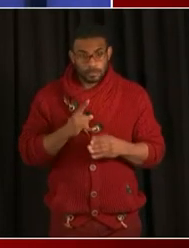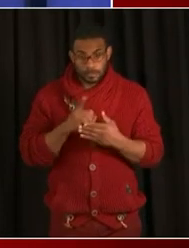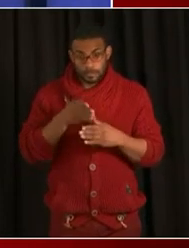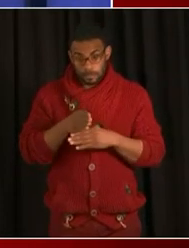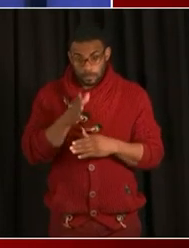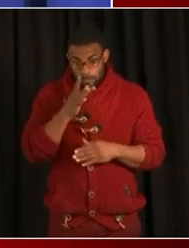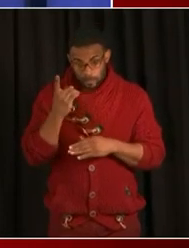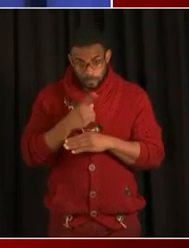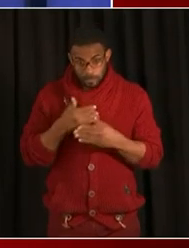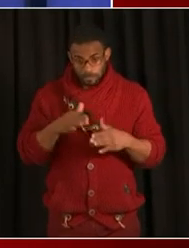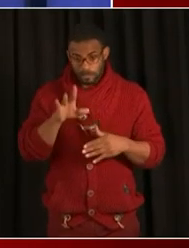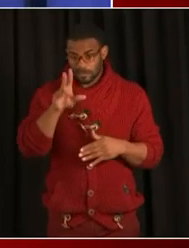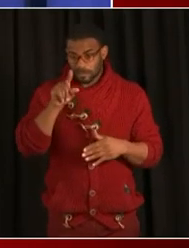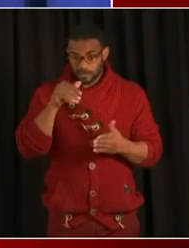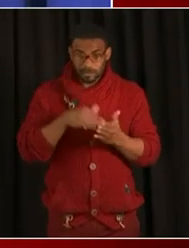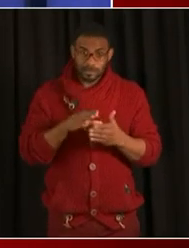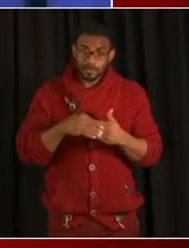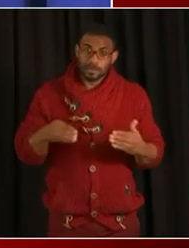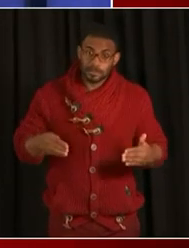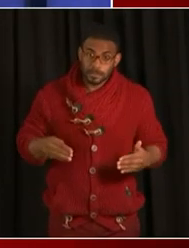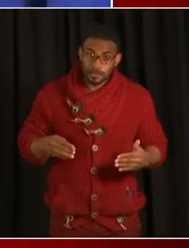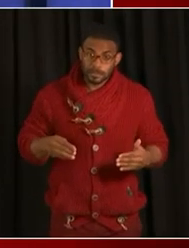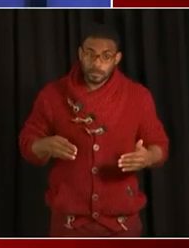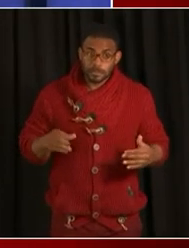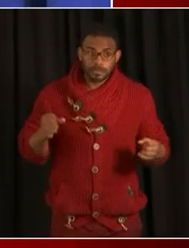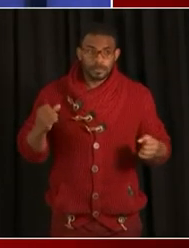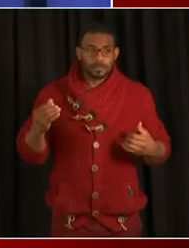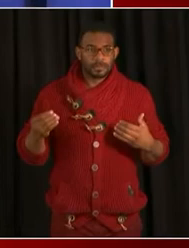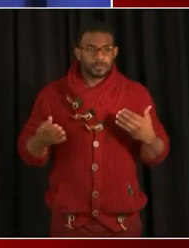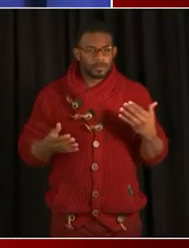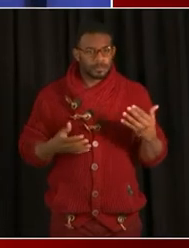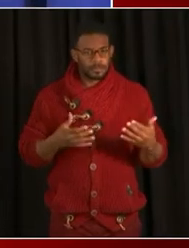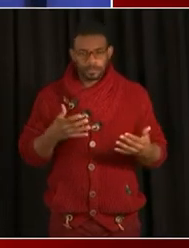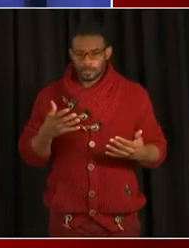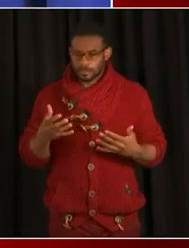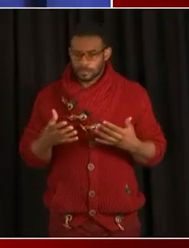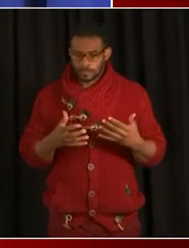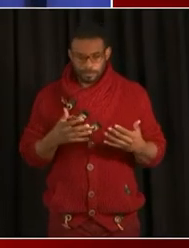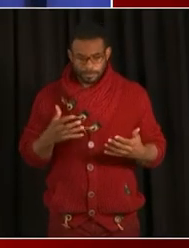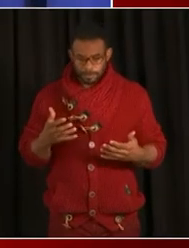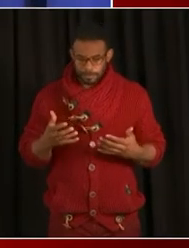The week after Mother's Day, we lost $20,000. So